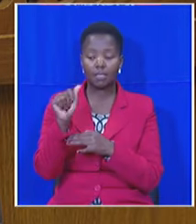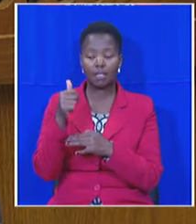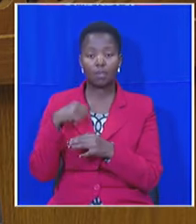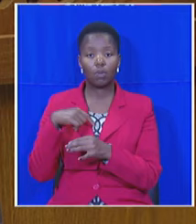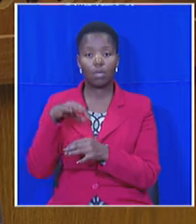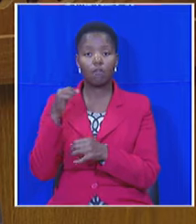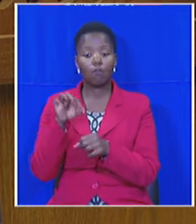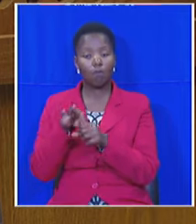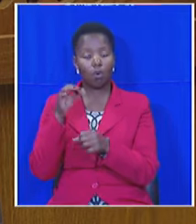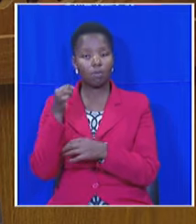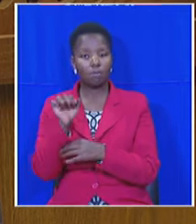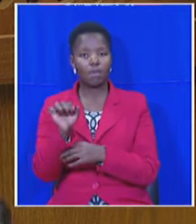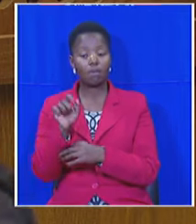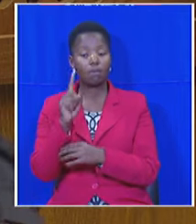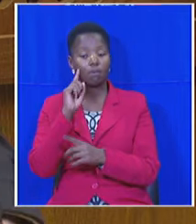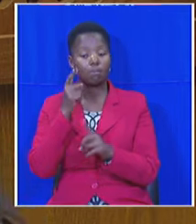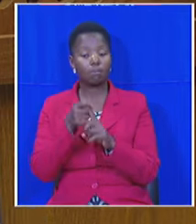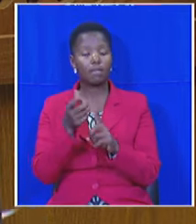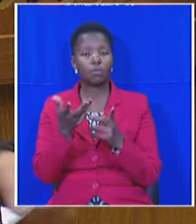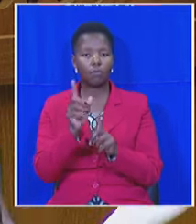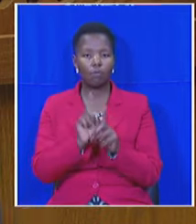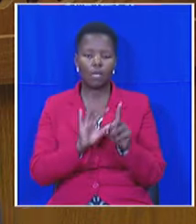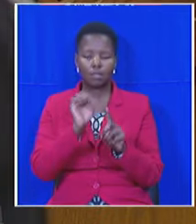this budget, destined to fail South Africa.